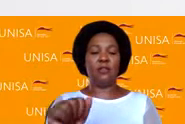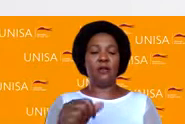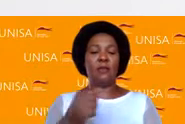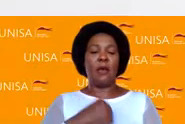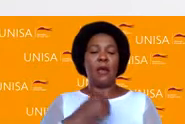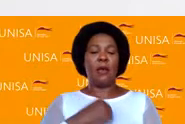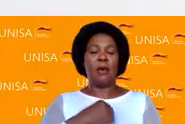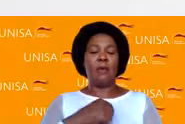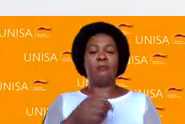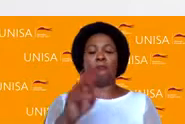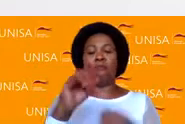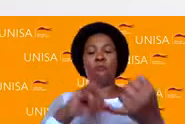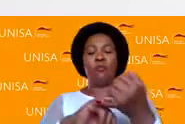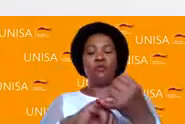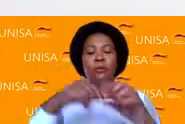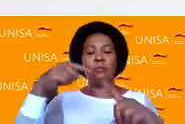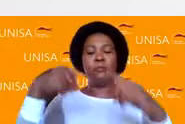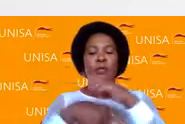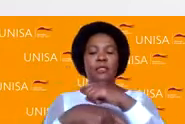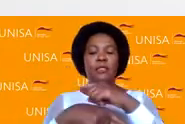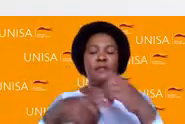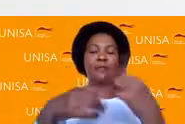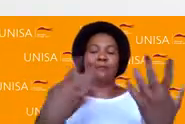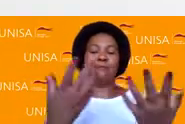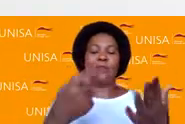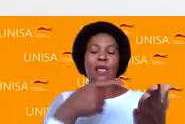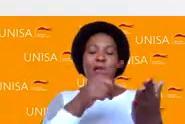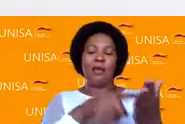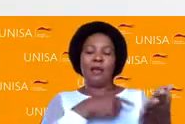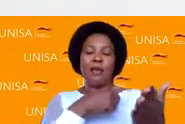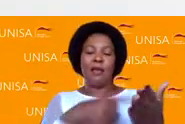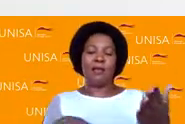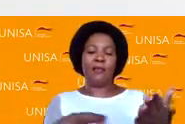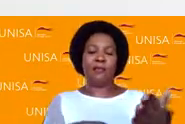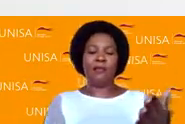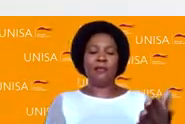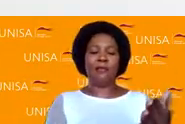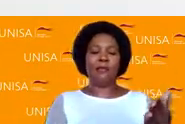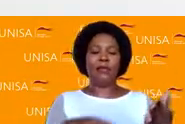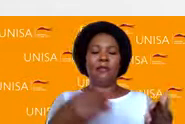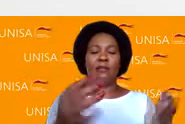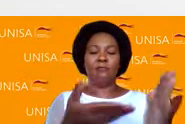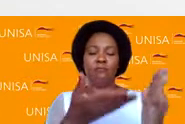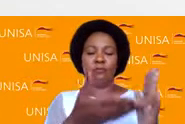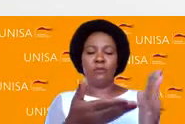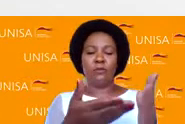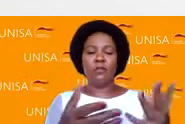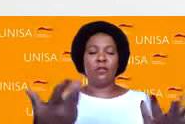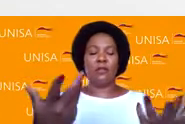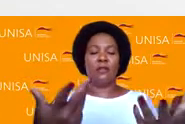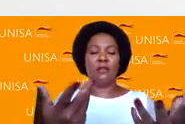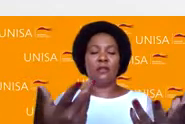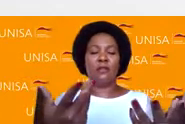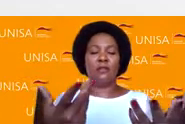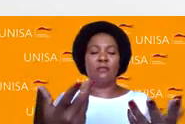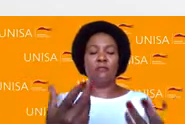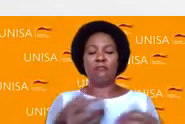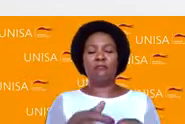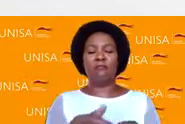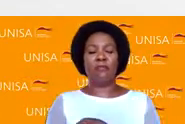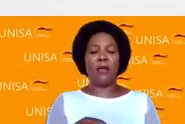missing, or you canceled some modules and it is still displaying, we've got quite a lot at the moment, then